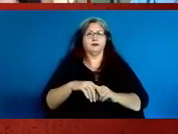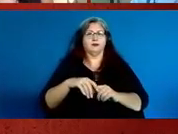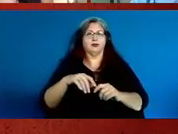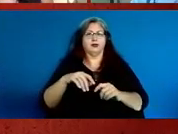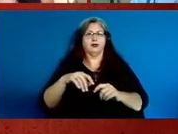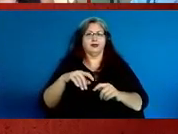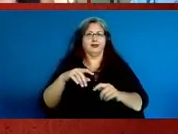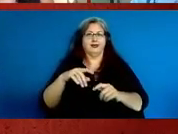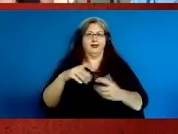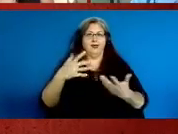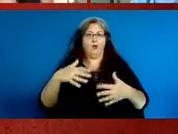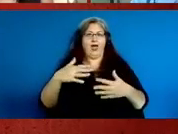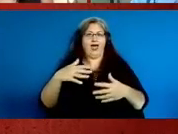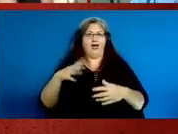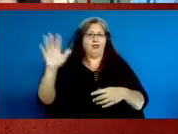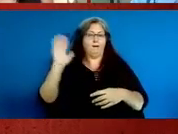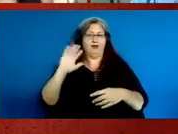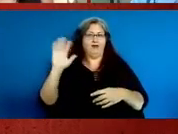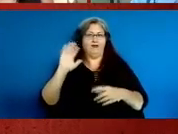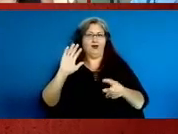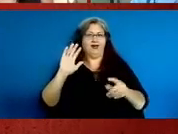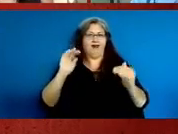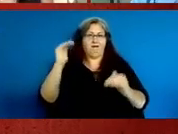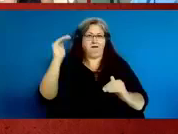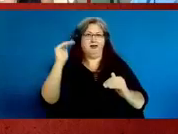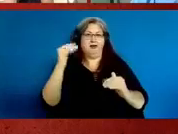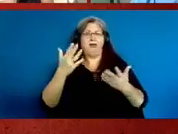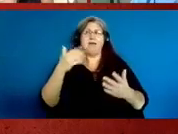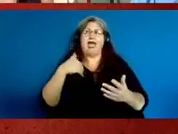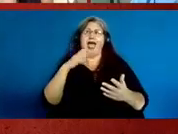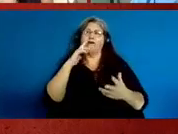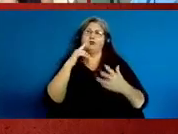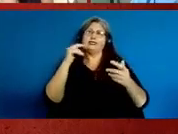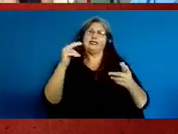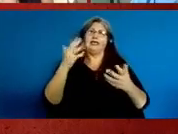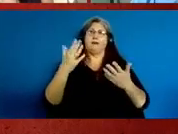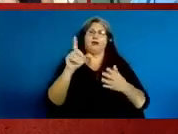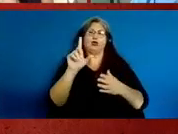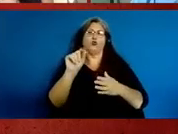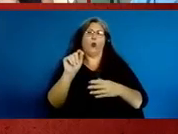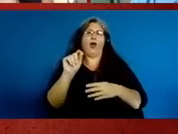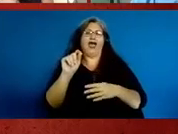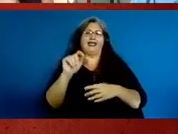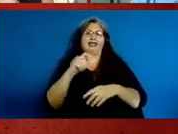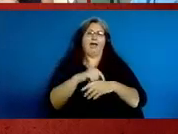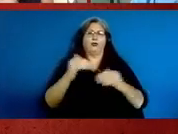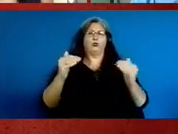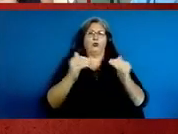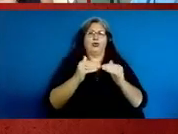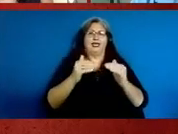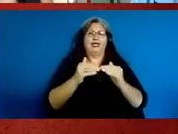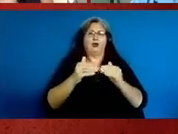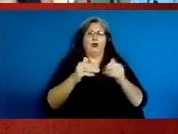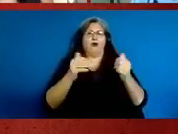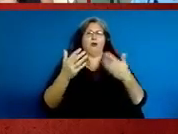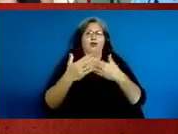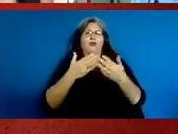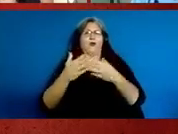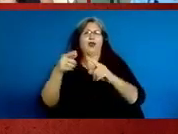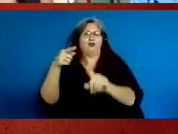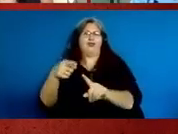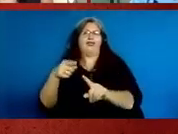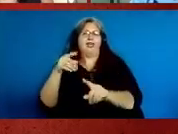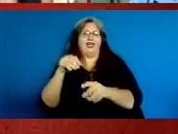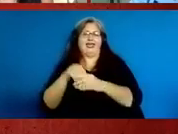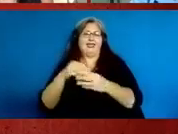ever did. I probably would have had to sing it in concert about 20 times to get the equivalent amount. But,